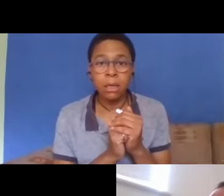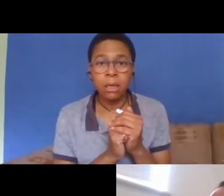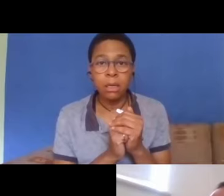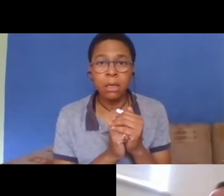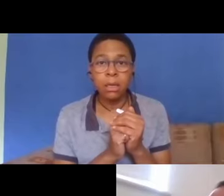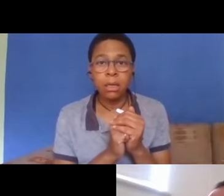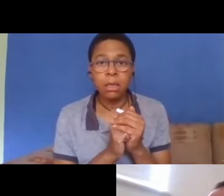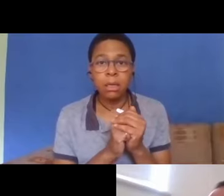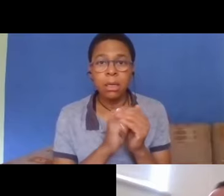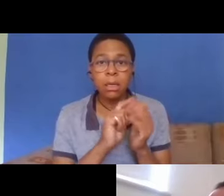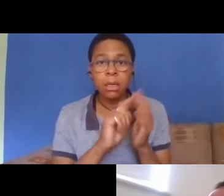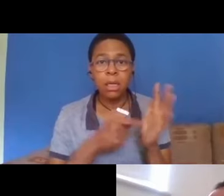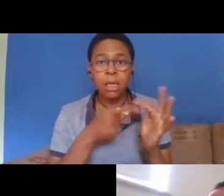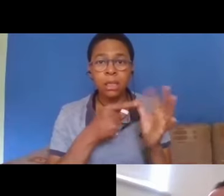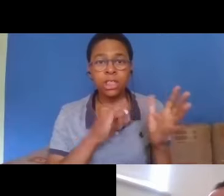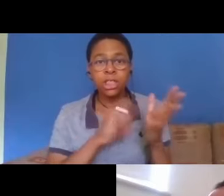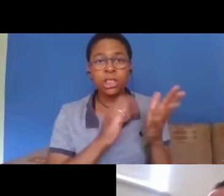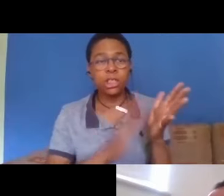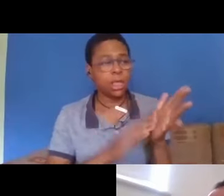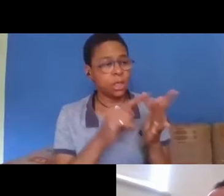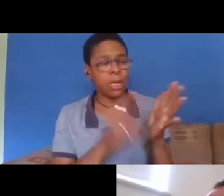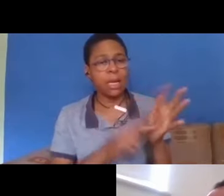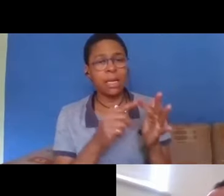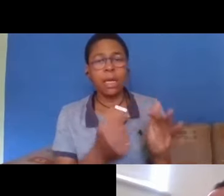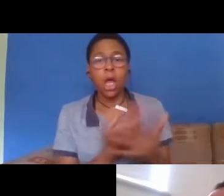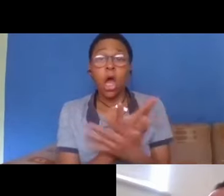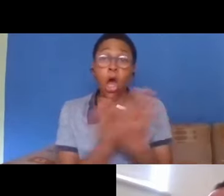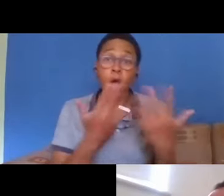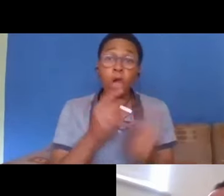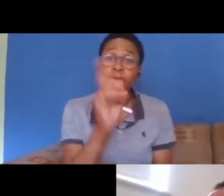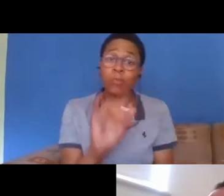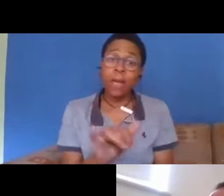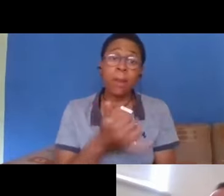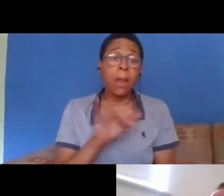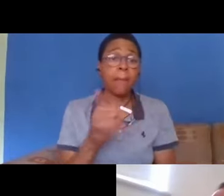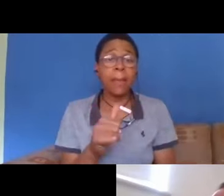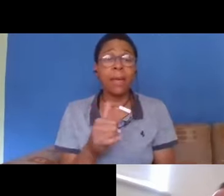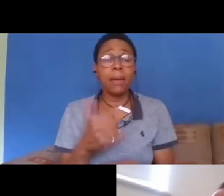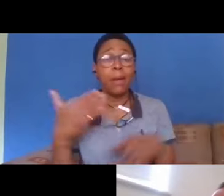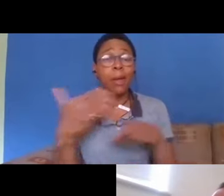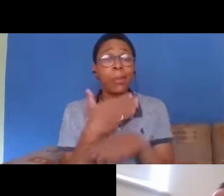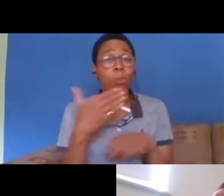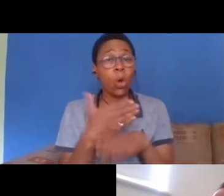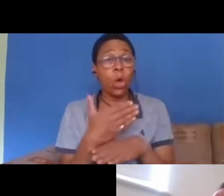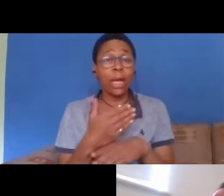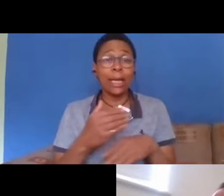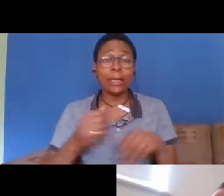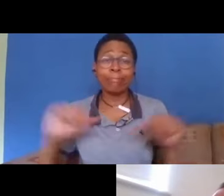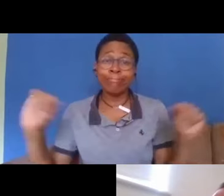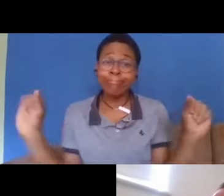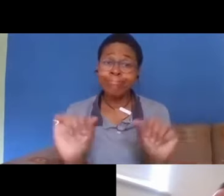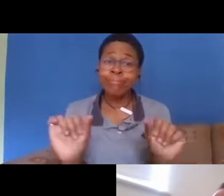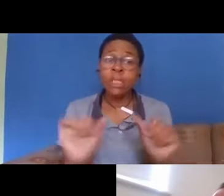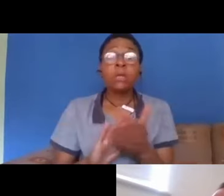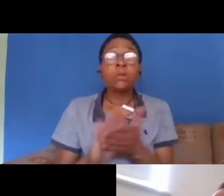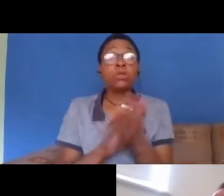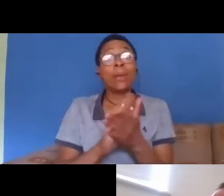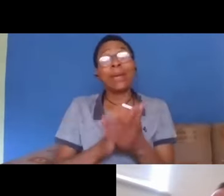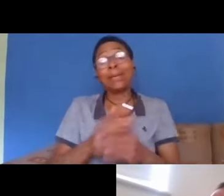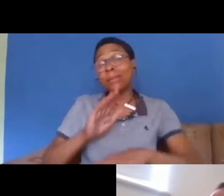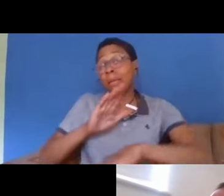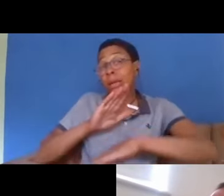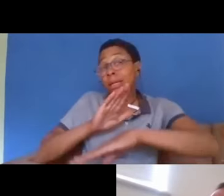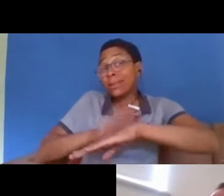lot less activity since lockdown began. And so shortening the class does give an opportunity to get people back